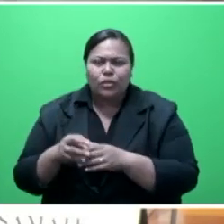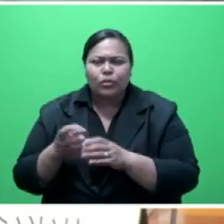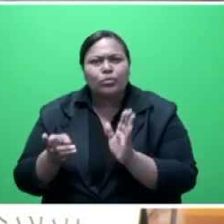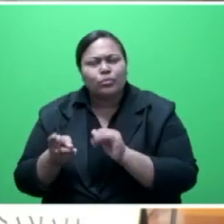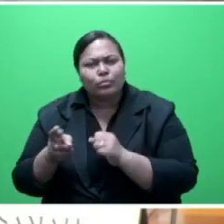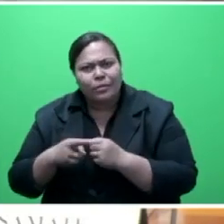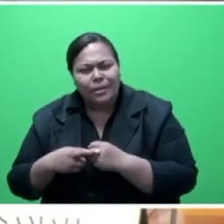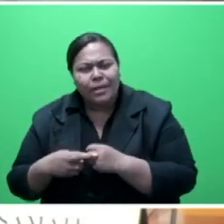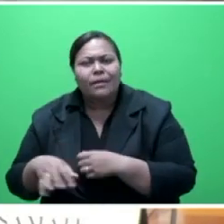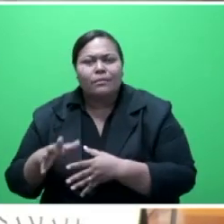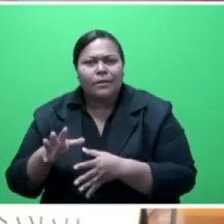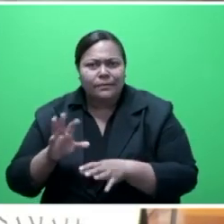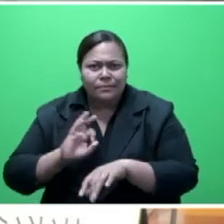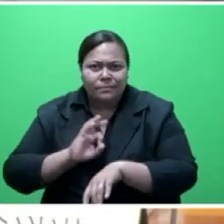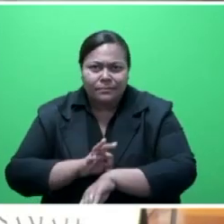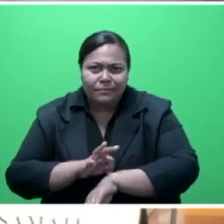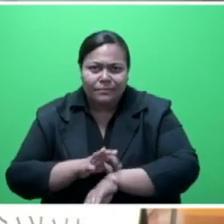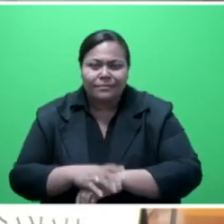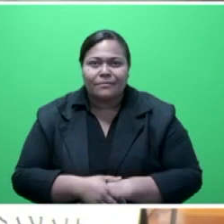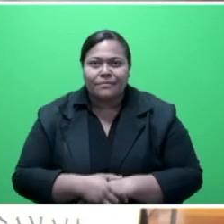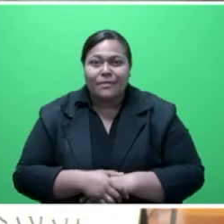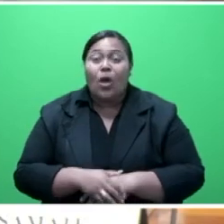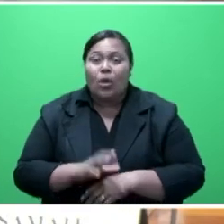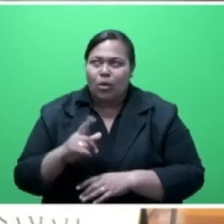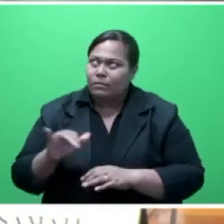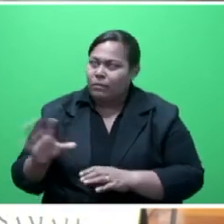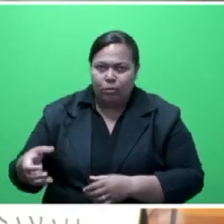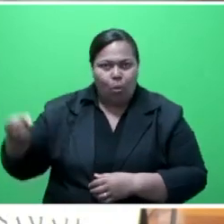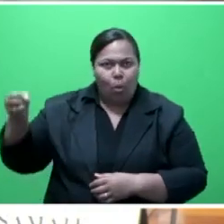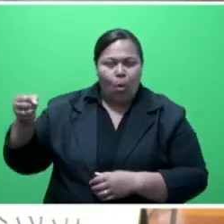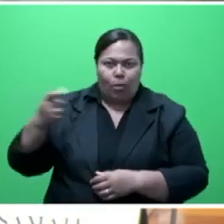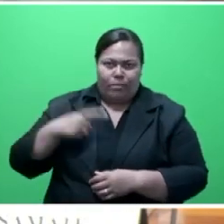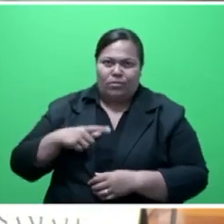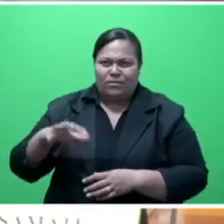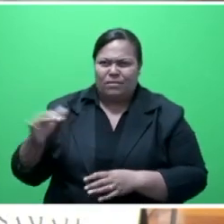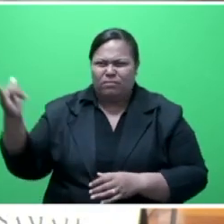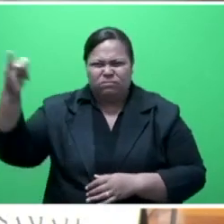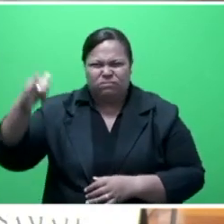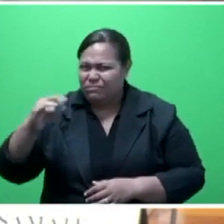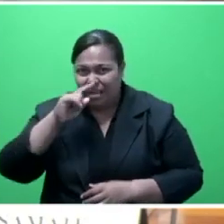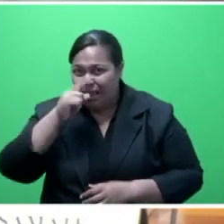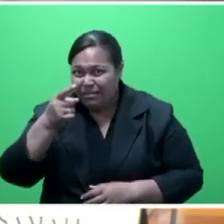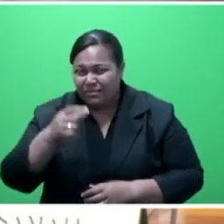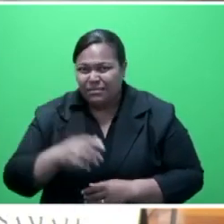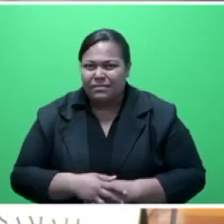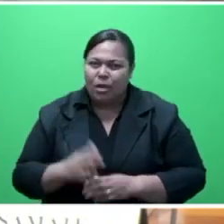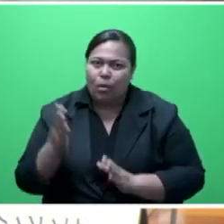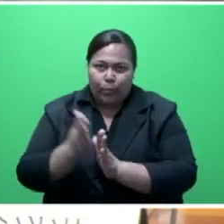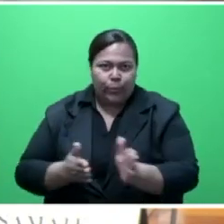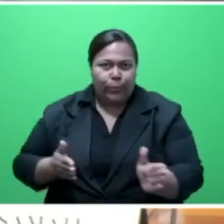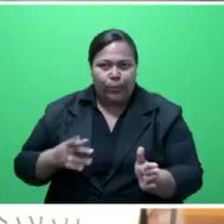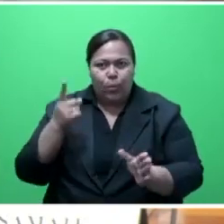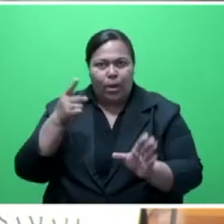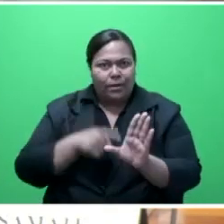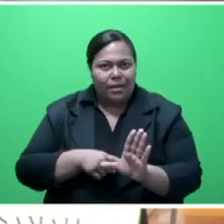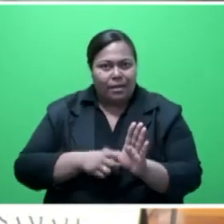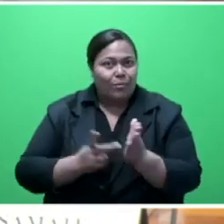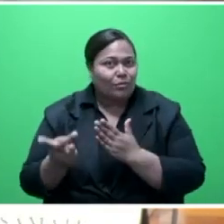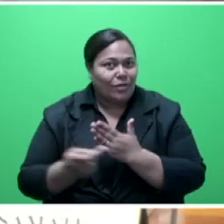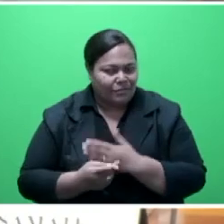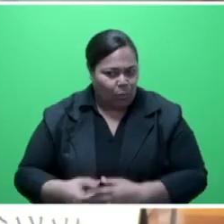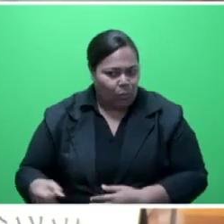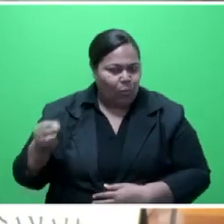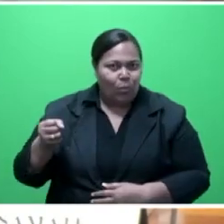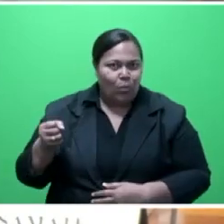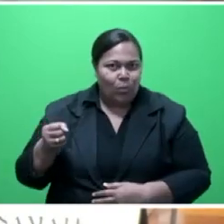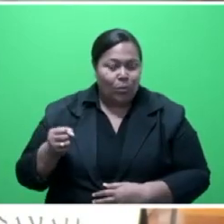has been near impossible with passenger air travel on hold between Fiji and Australia. We've delayed the project for 1 year. In the meantime, we've